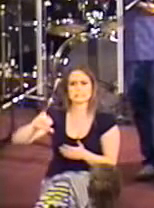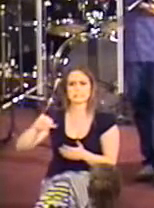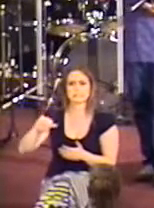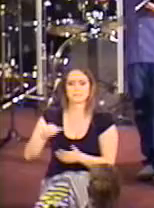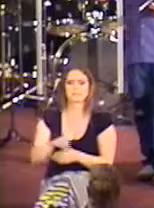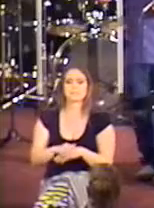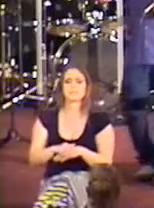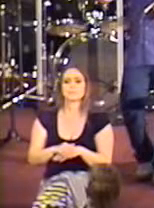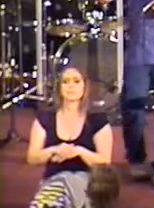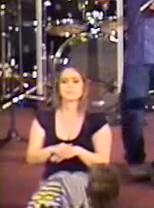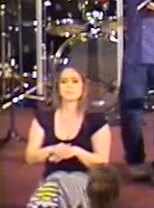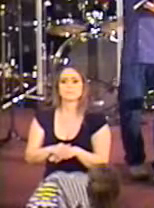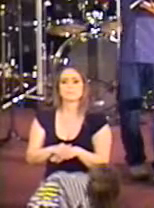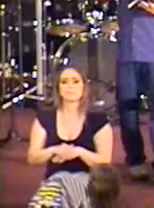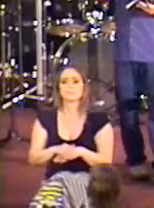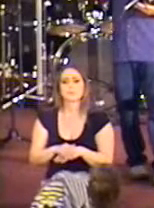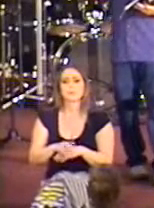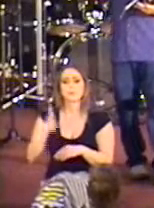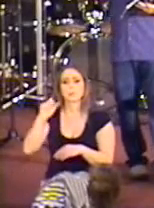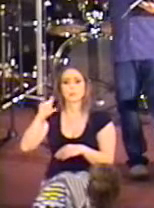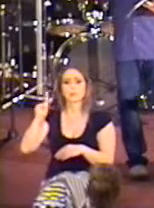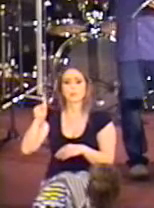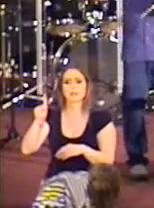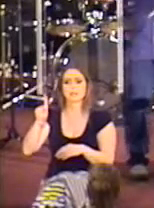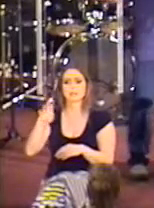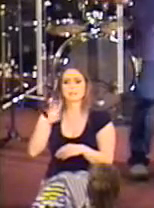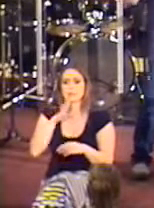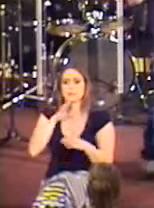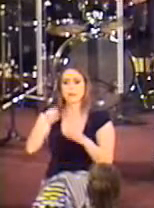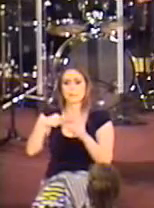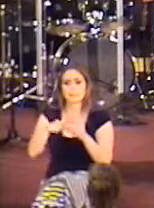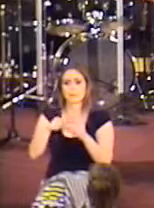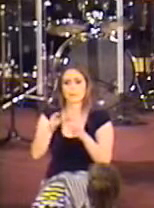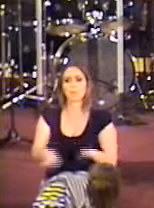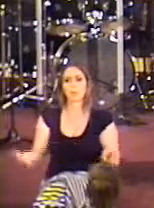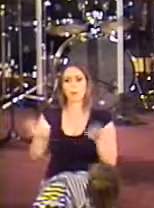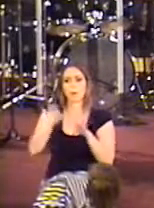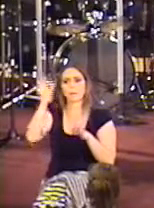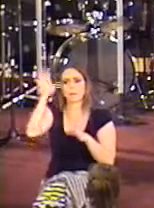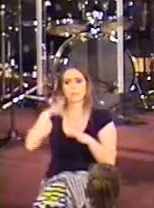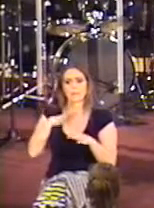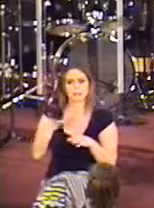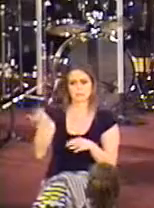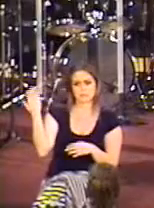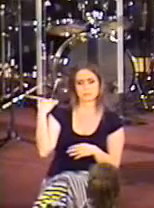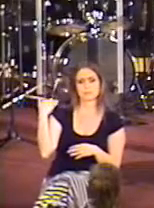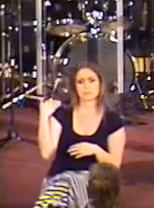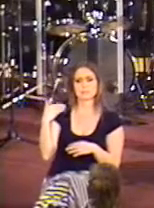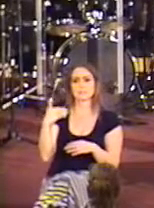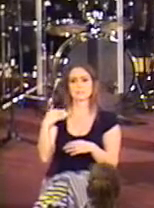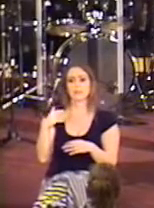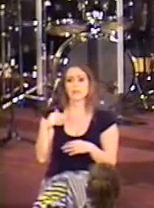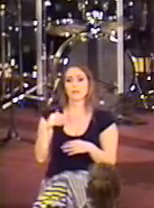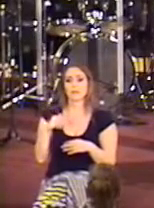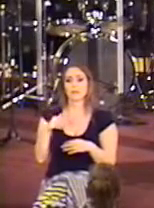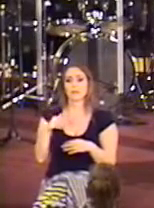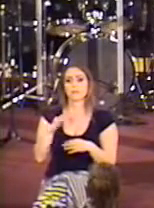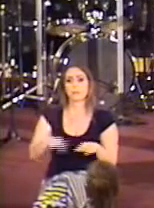last week or a couple weeks ago, Rick talked about the moral man, and the moral man, the upright man, will press that button when